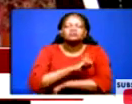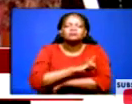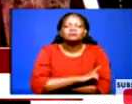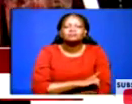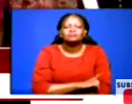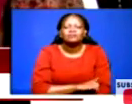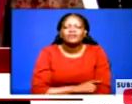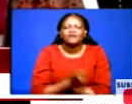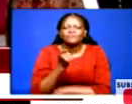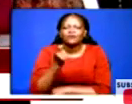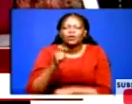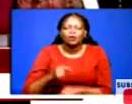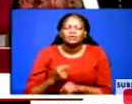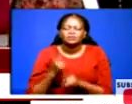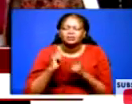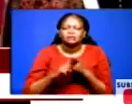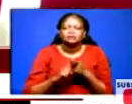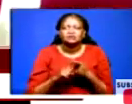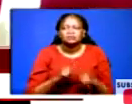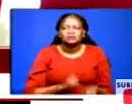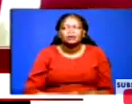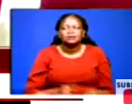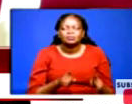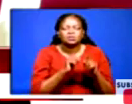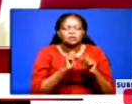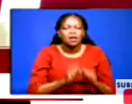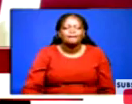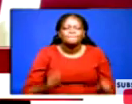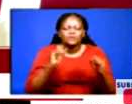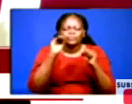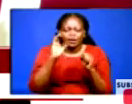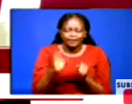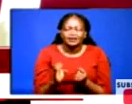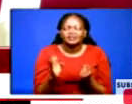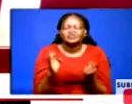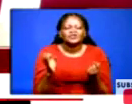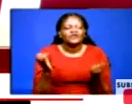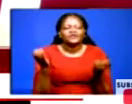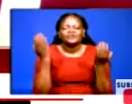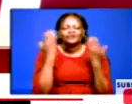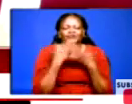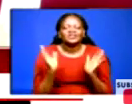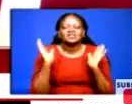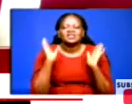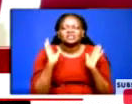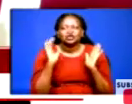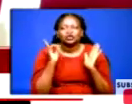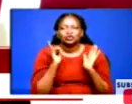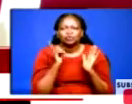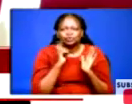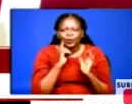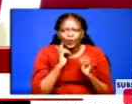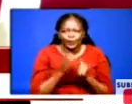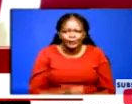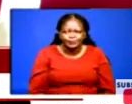Hours until his term as the chairman of the Independent Electoral and Boundaries Commission comes to an end,